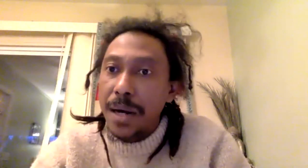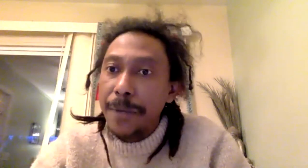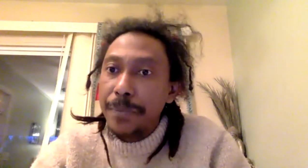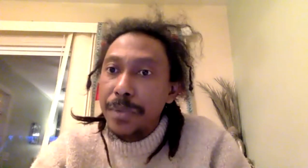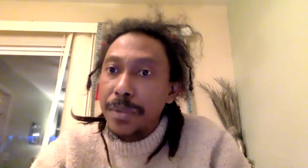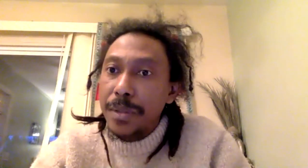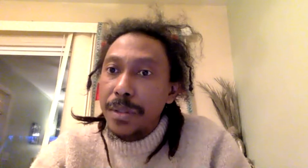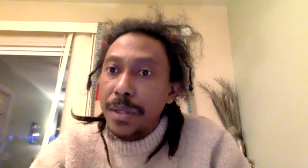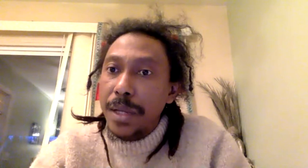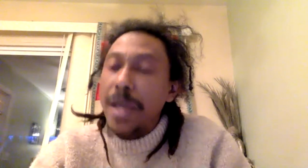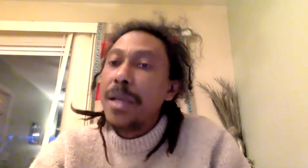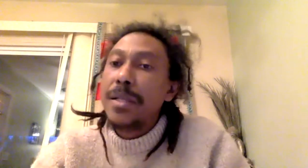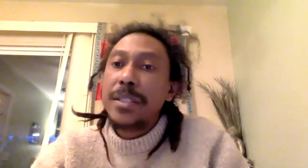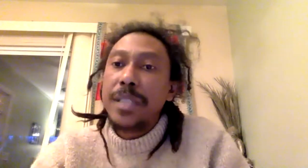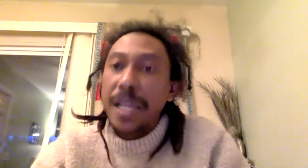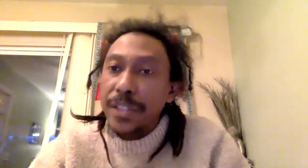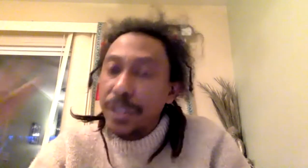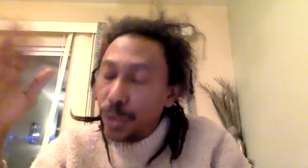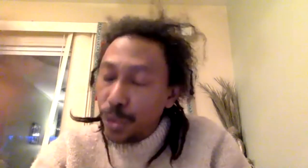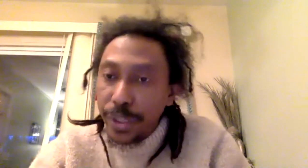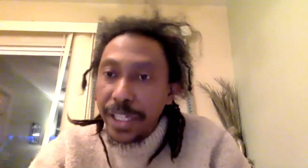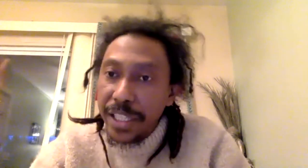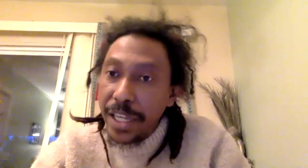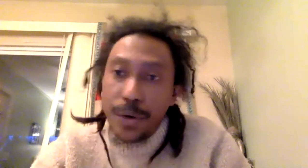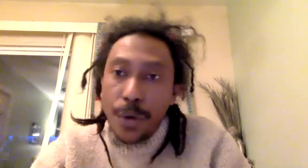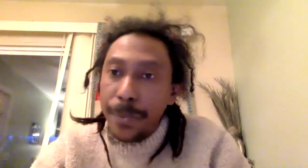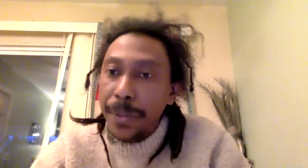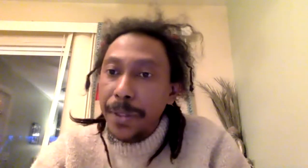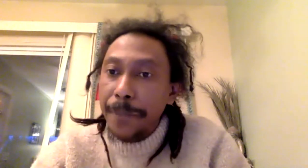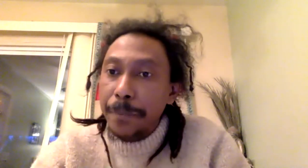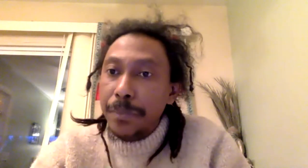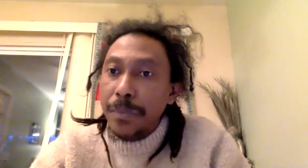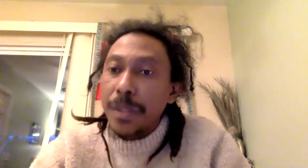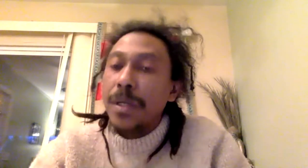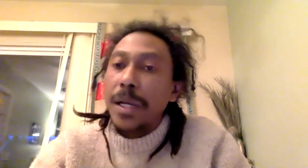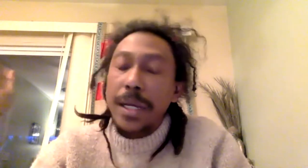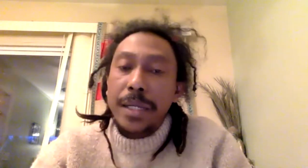Madagascar. And I did a tour in Europe.